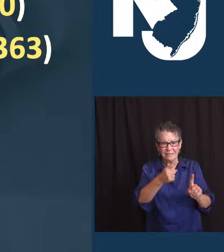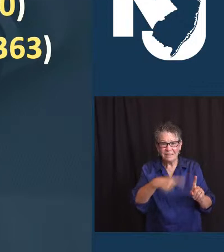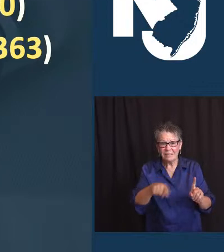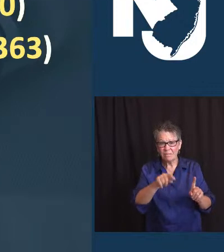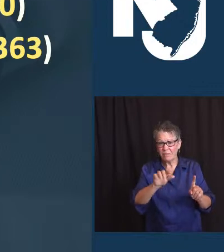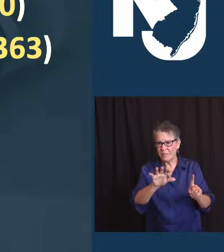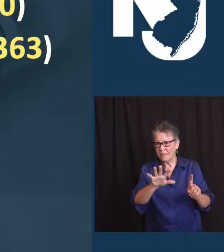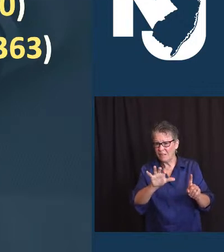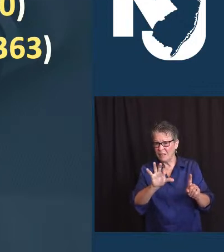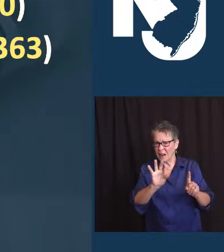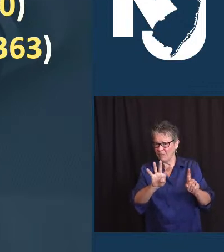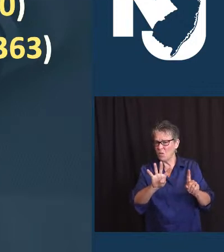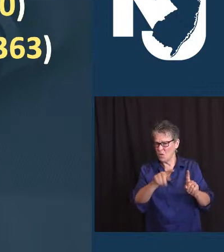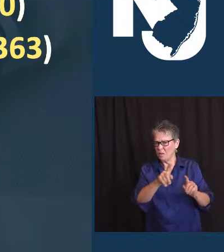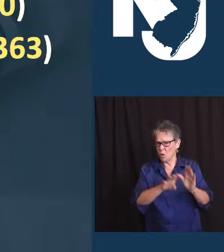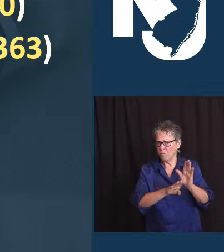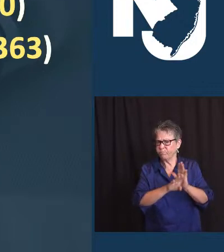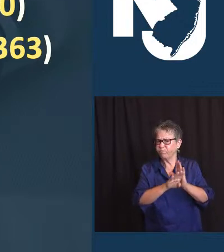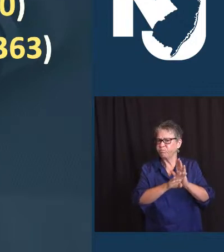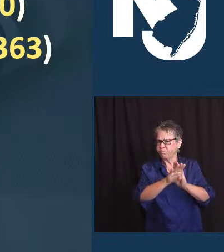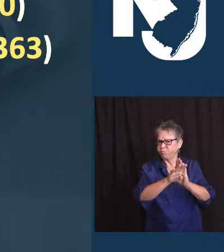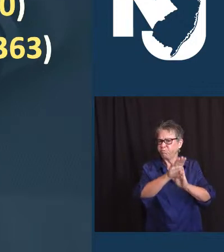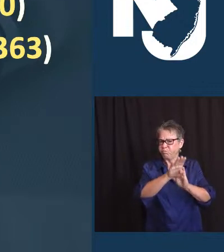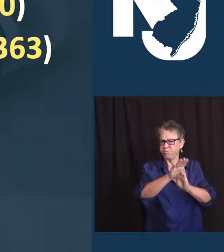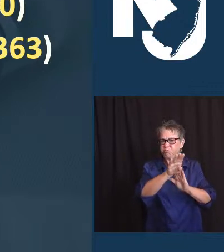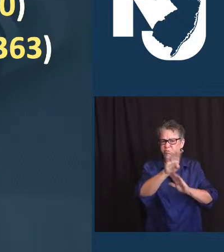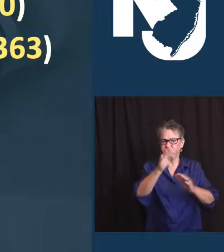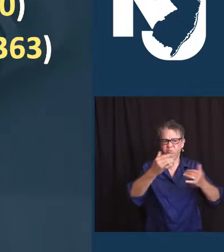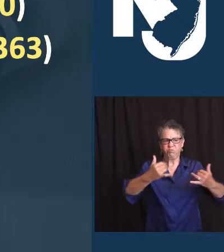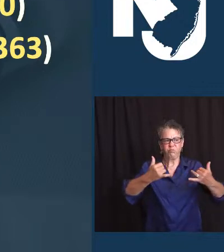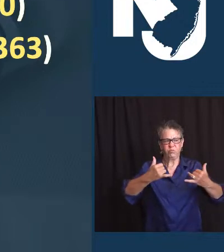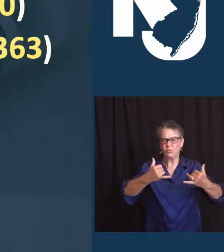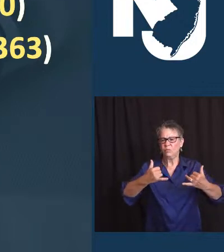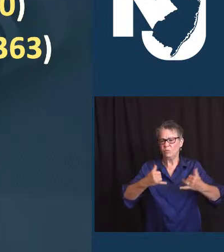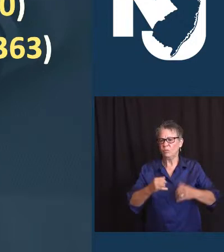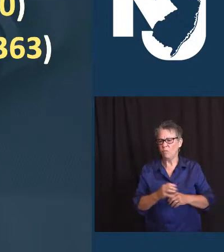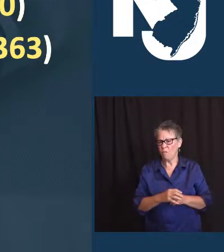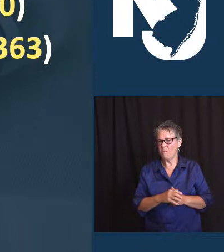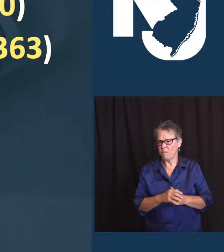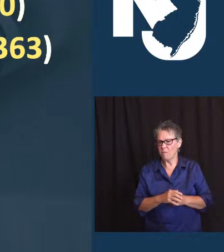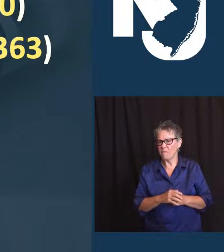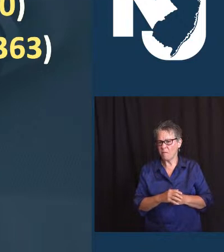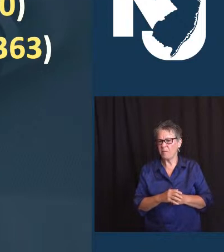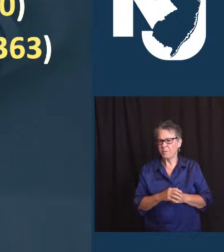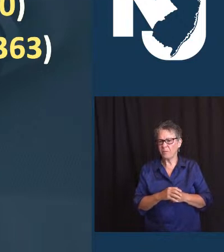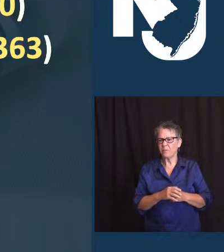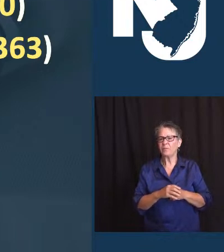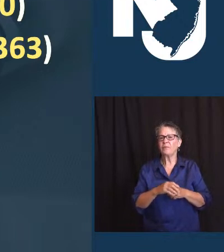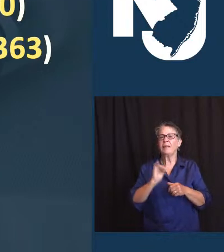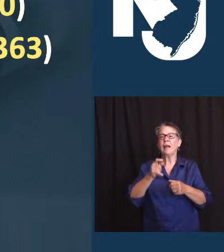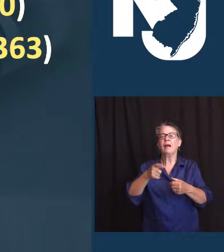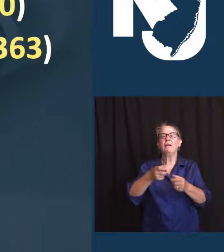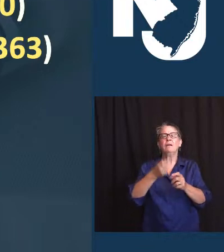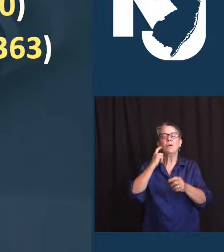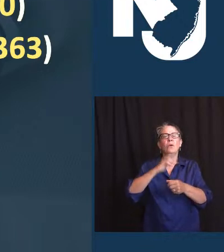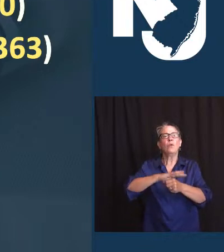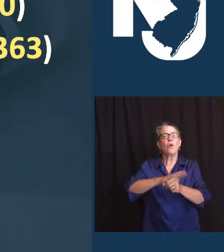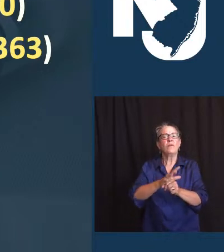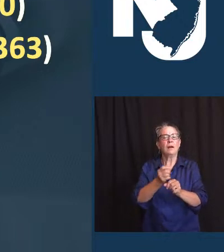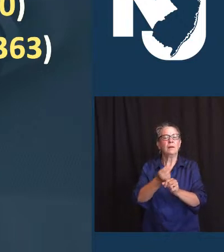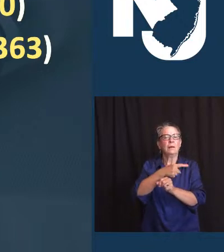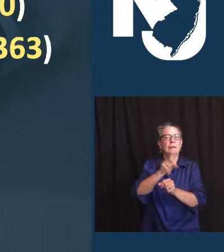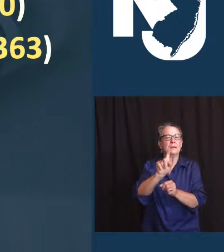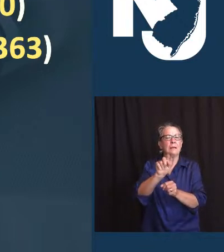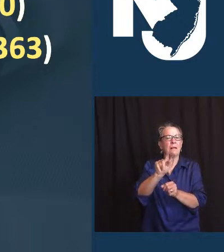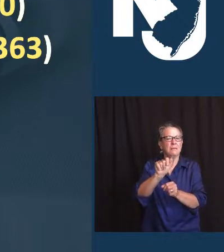rapid spread of the highly transmittable and contagious Delta variant. And again, based on what we just reviewed regarding